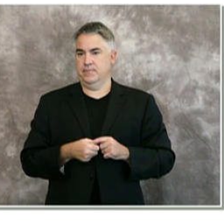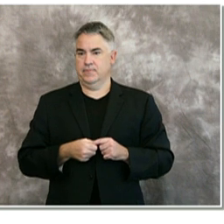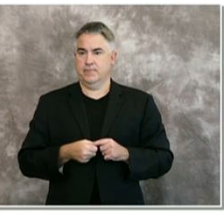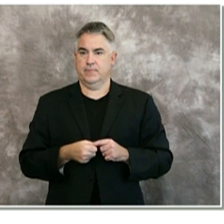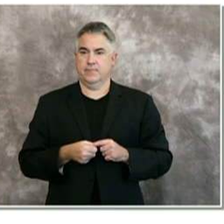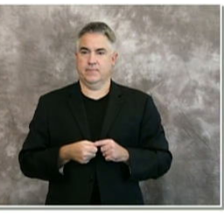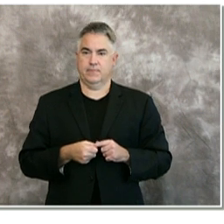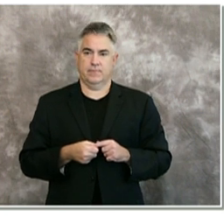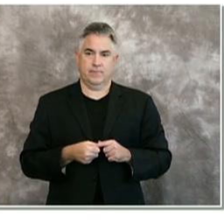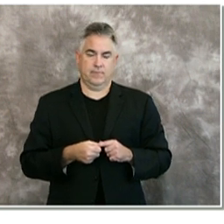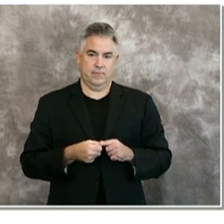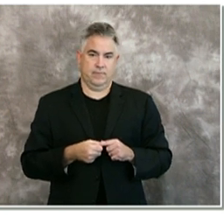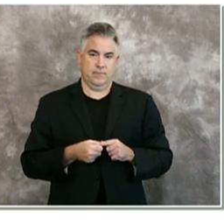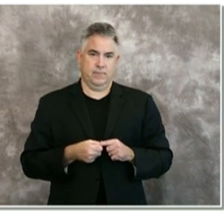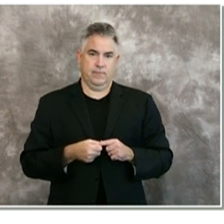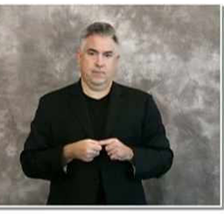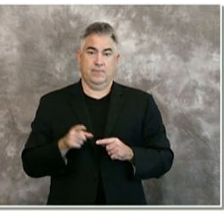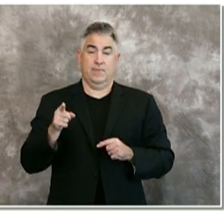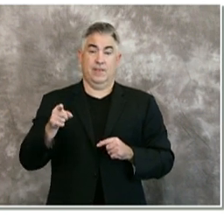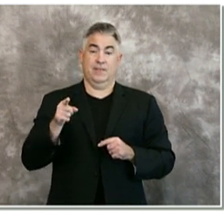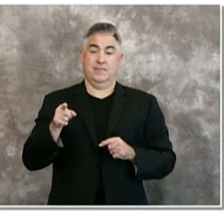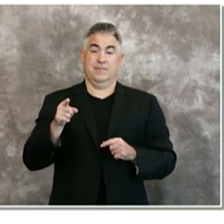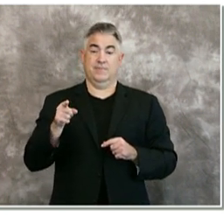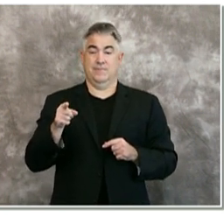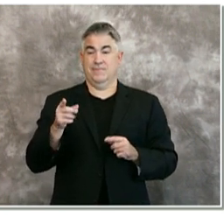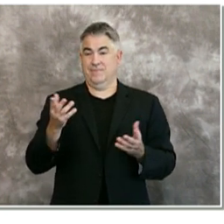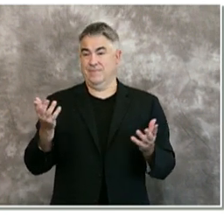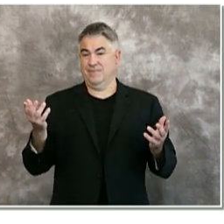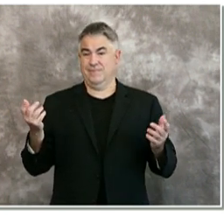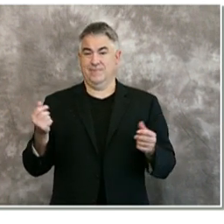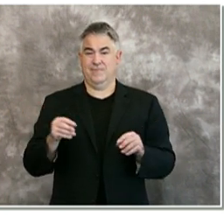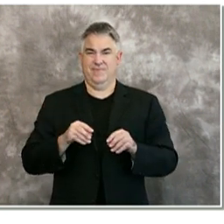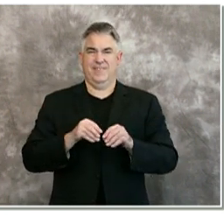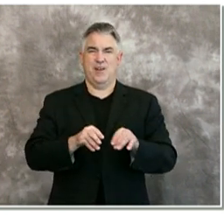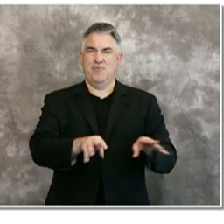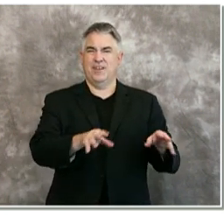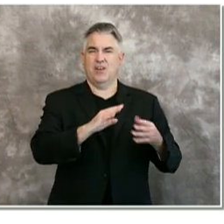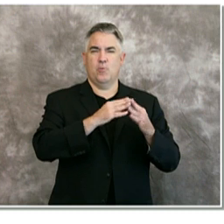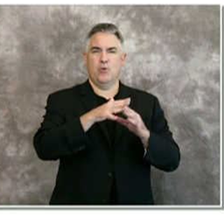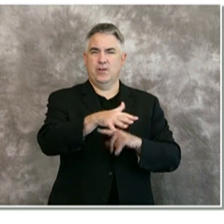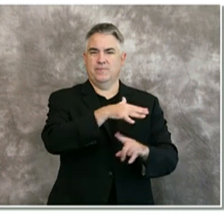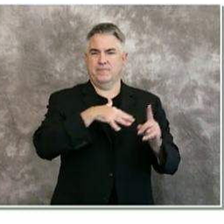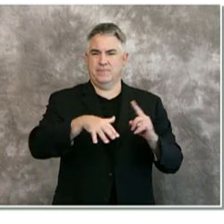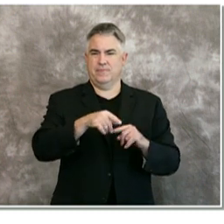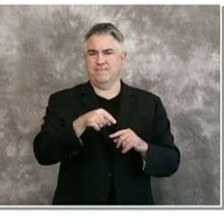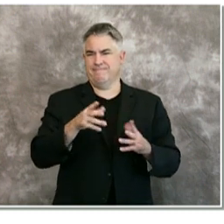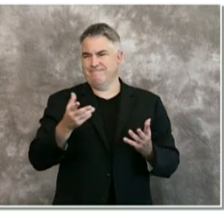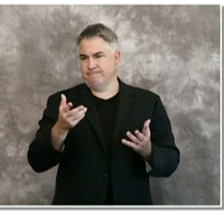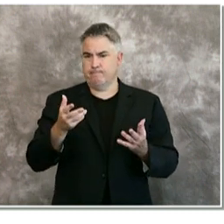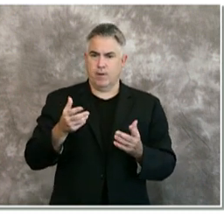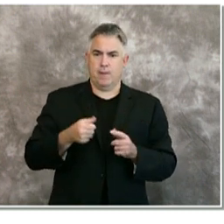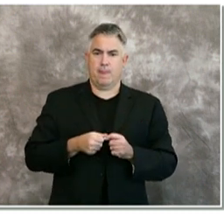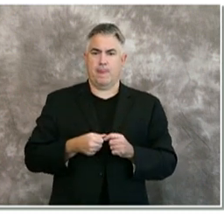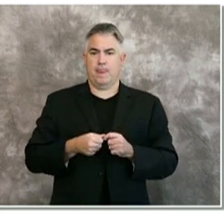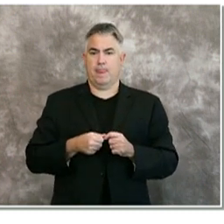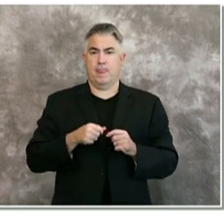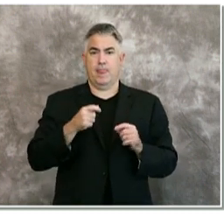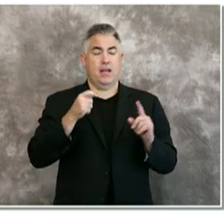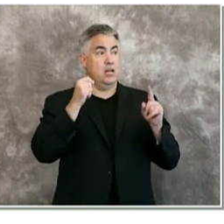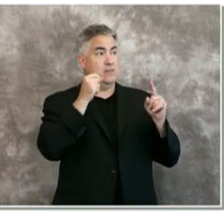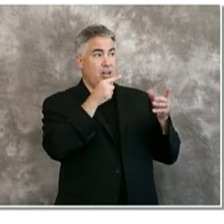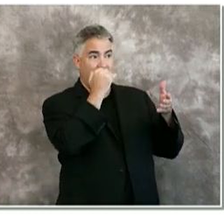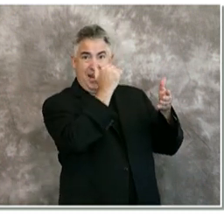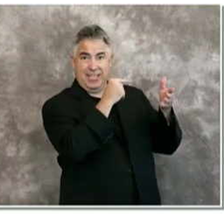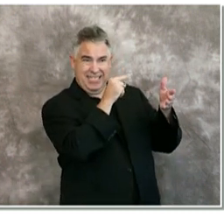this is an overview of outbreaks so the trigger here is 7